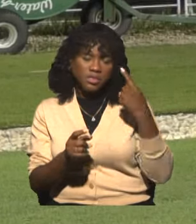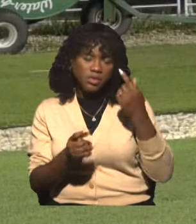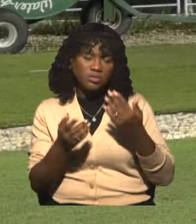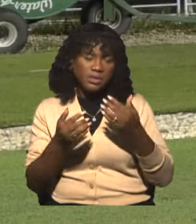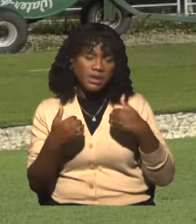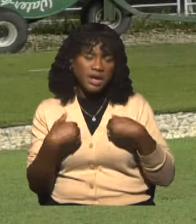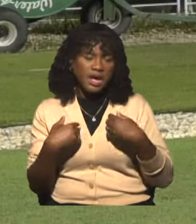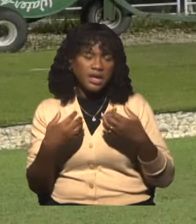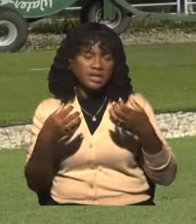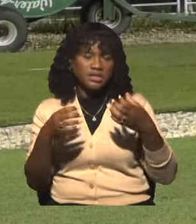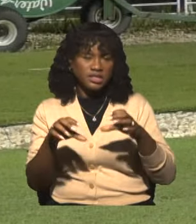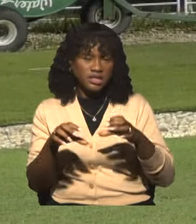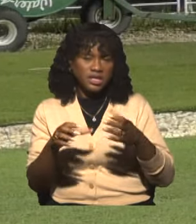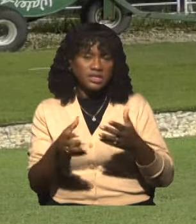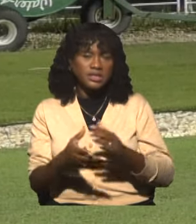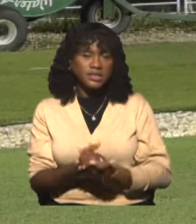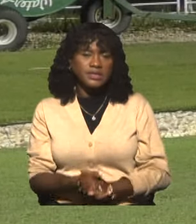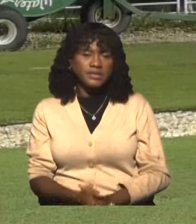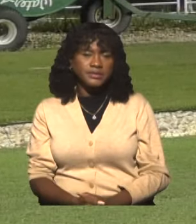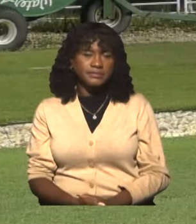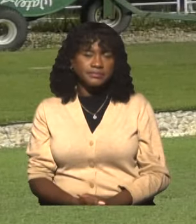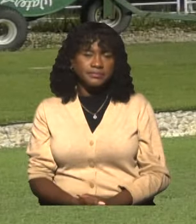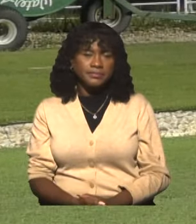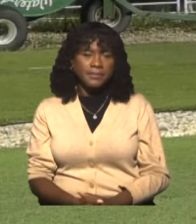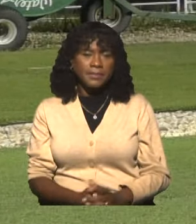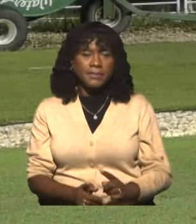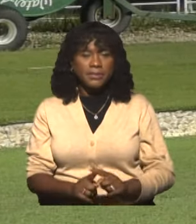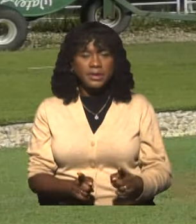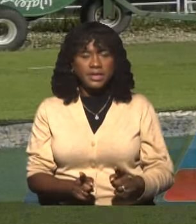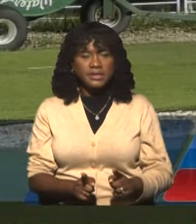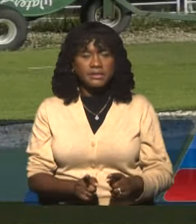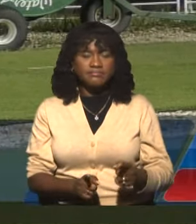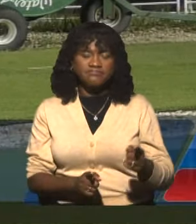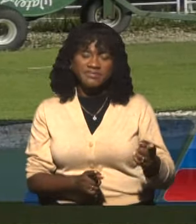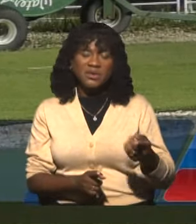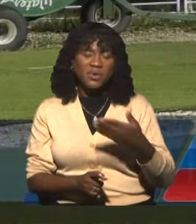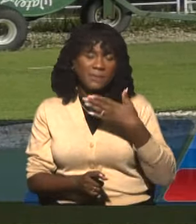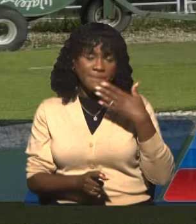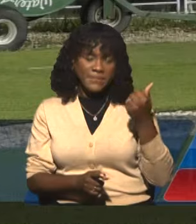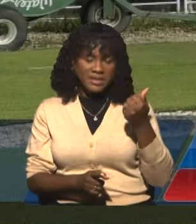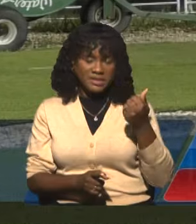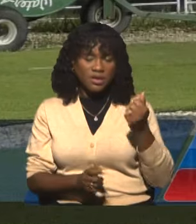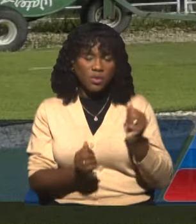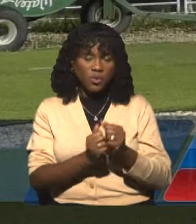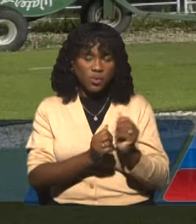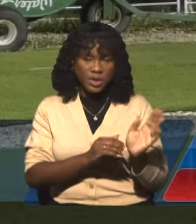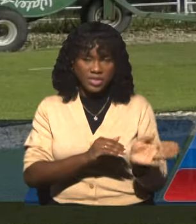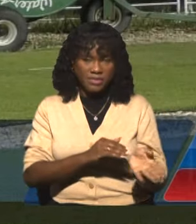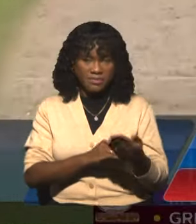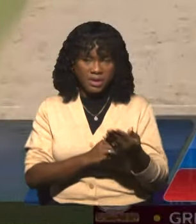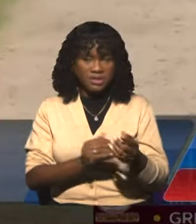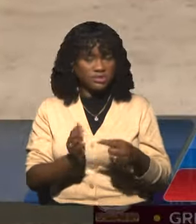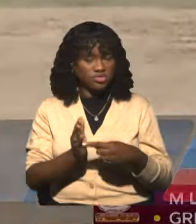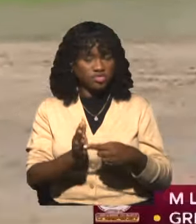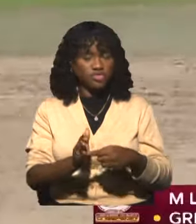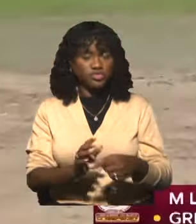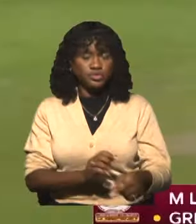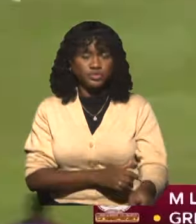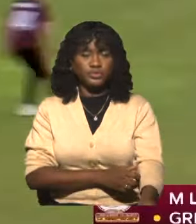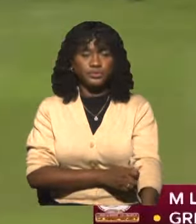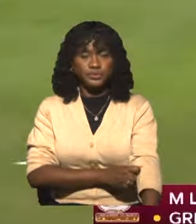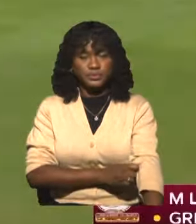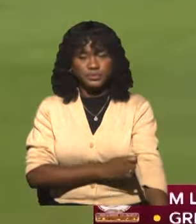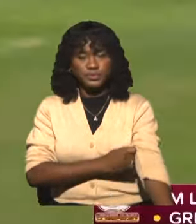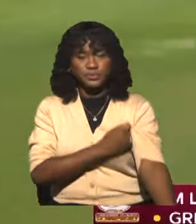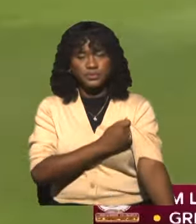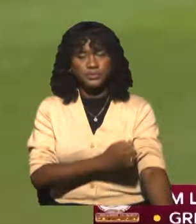pull it back, especially there in the middle of us. But yeah, they were just a bit better than us with the bat and the running between the wickets, so it showed in the end. Currently in the form